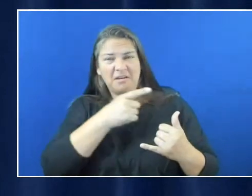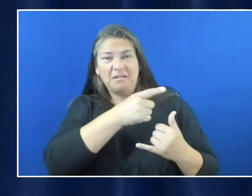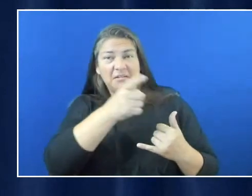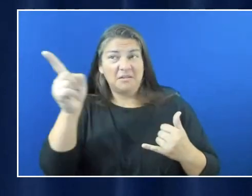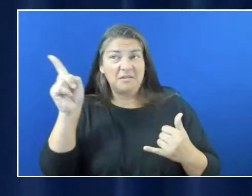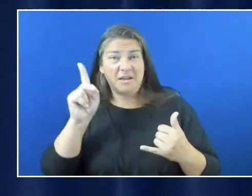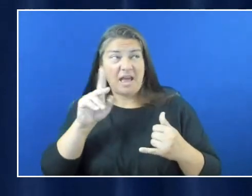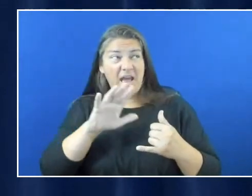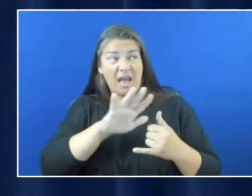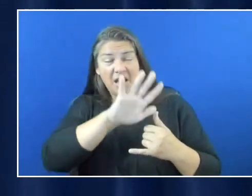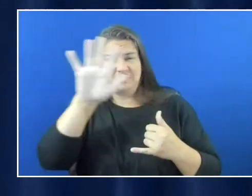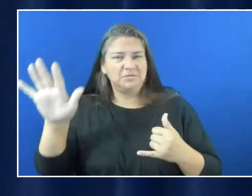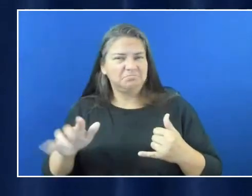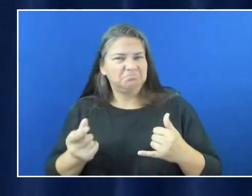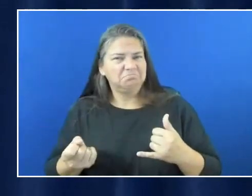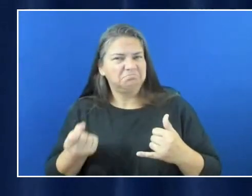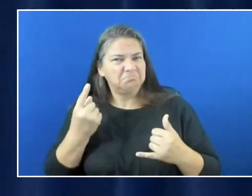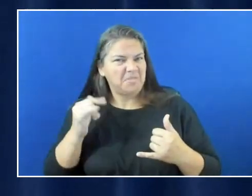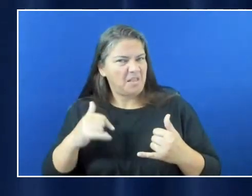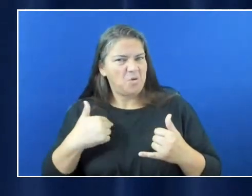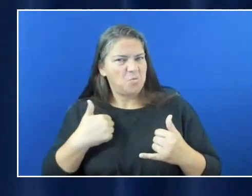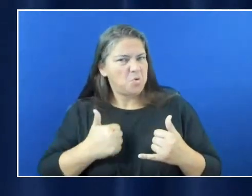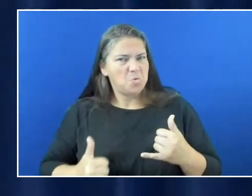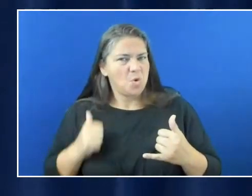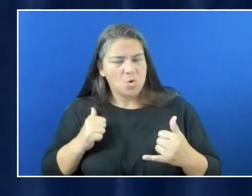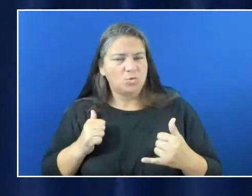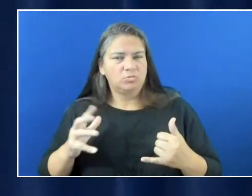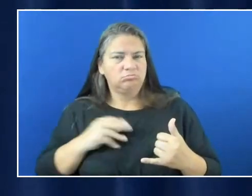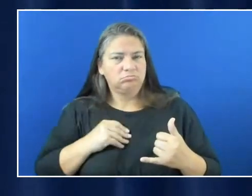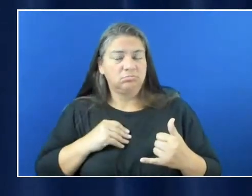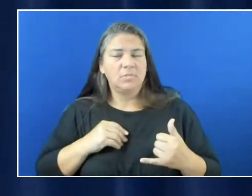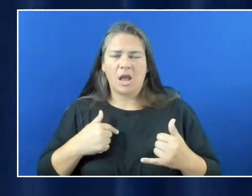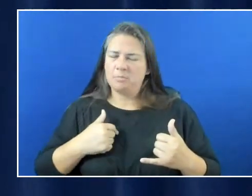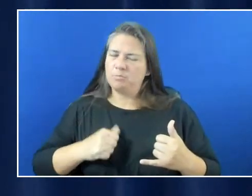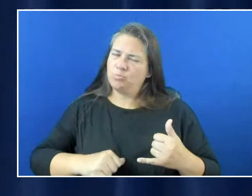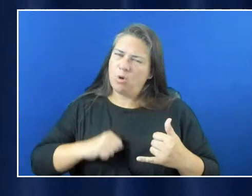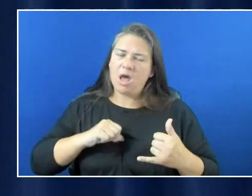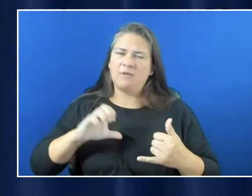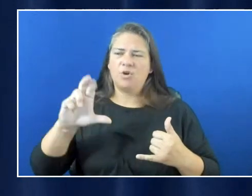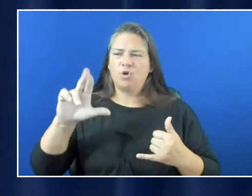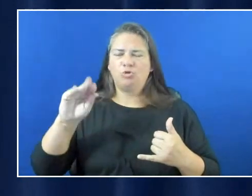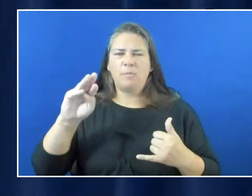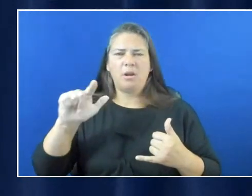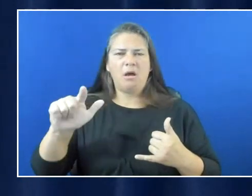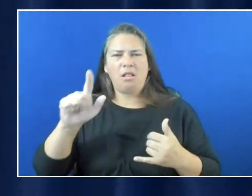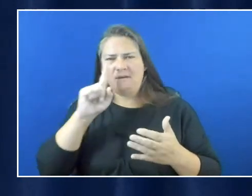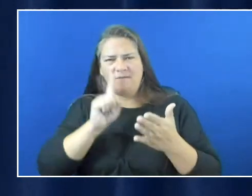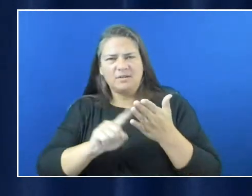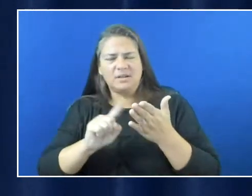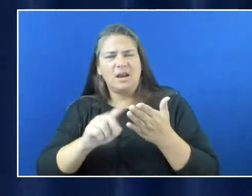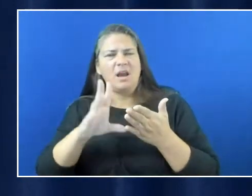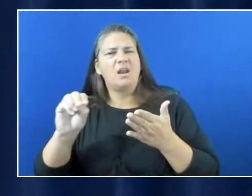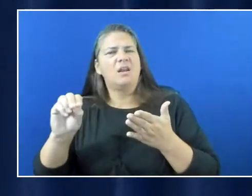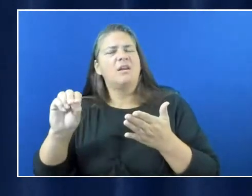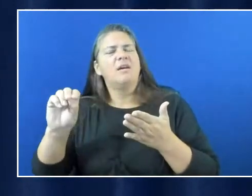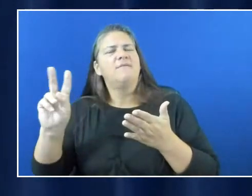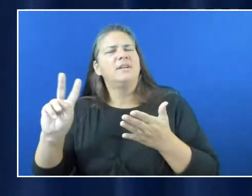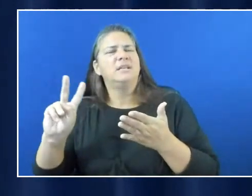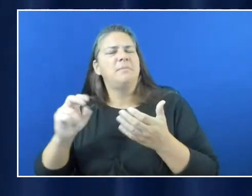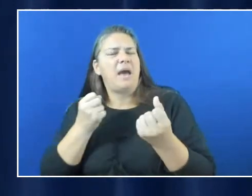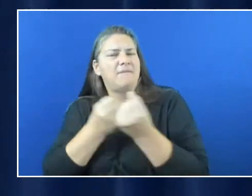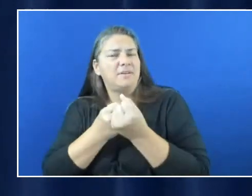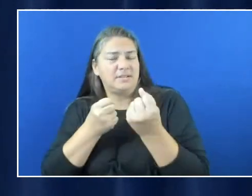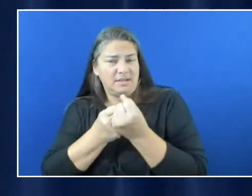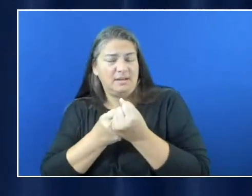I'm proud that our Department of Criminal Investigations and our Office of Victims Advocacy stepped up to the plate